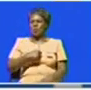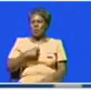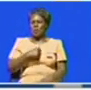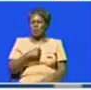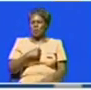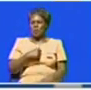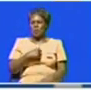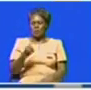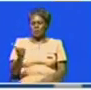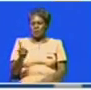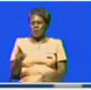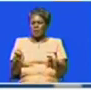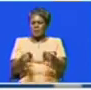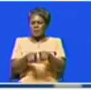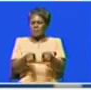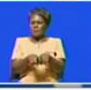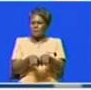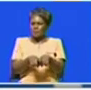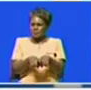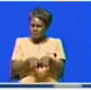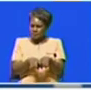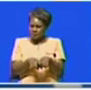take back. As far as